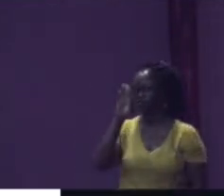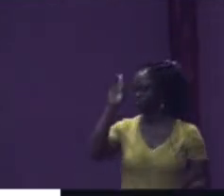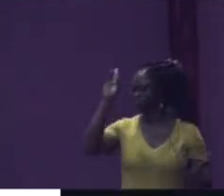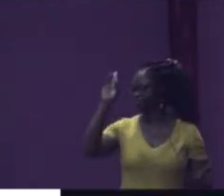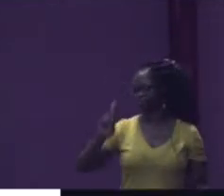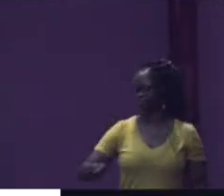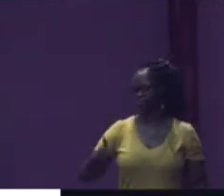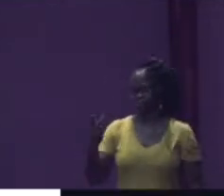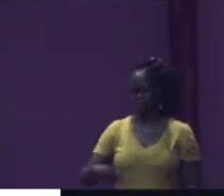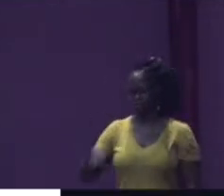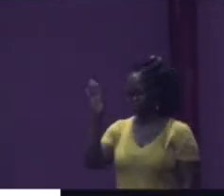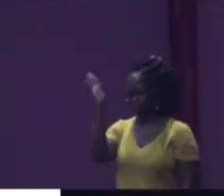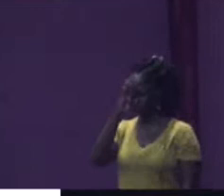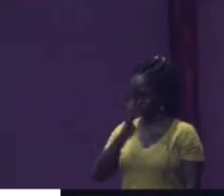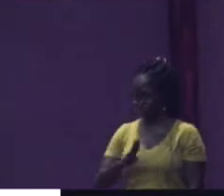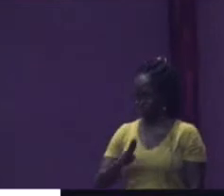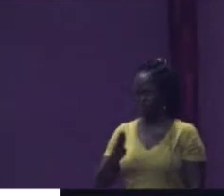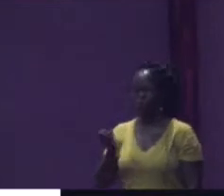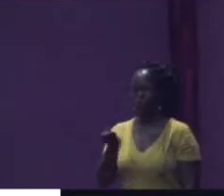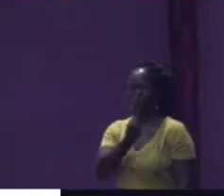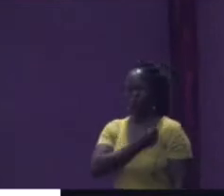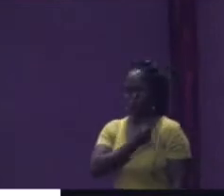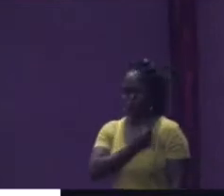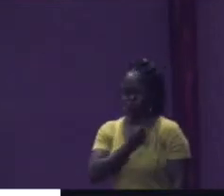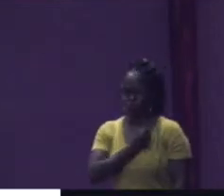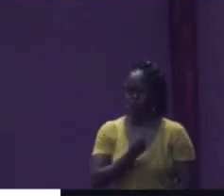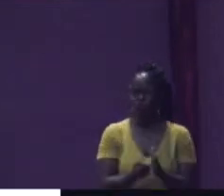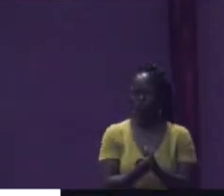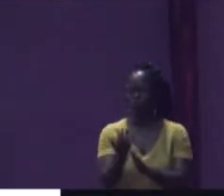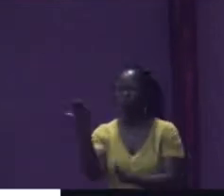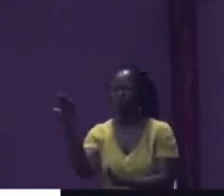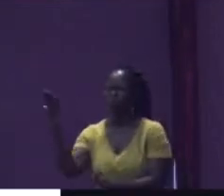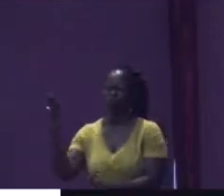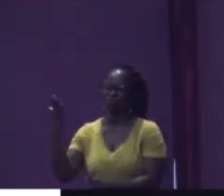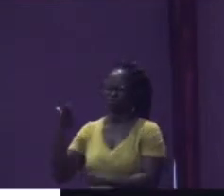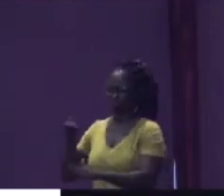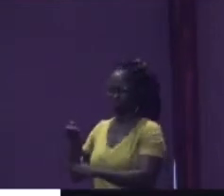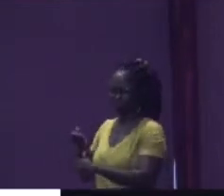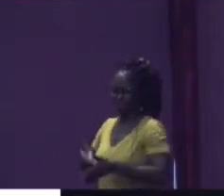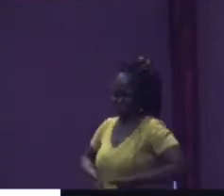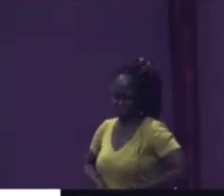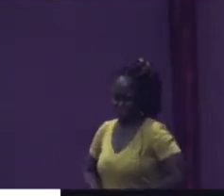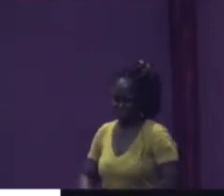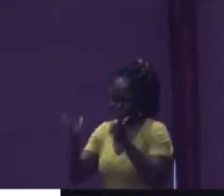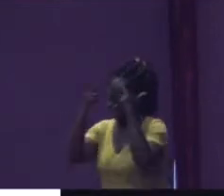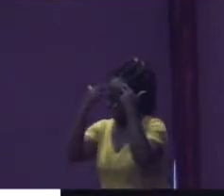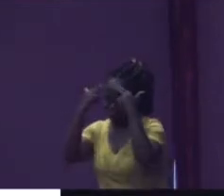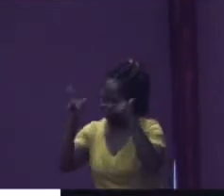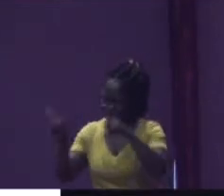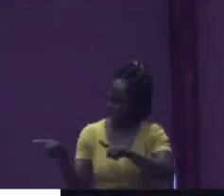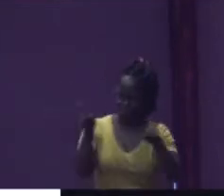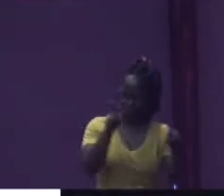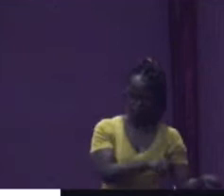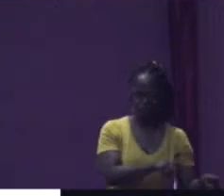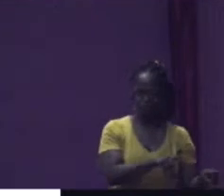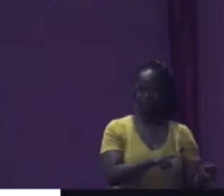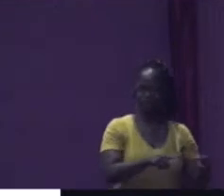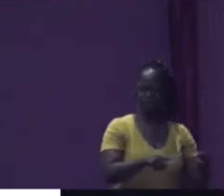cesareans. And they feel that the doctors are pushing it to, one,